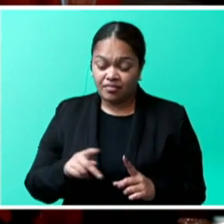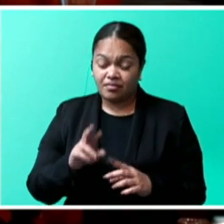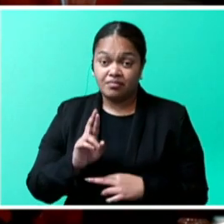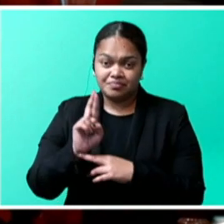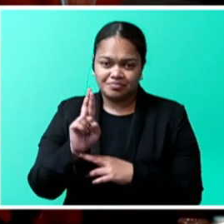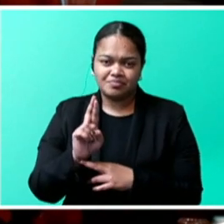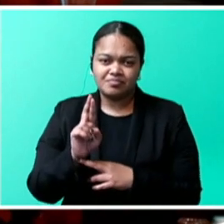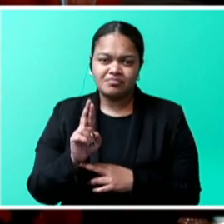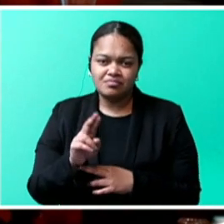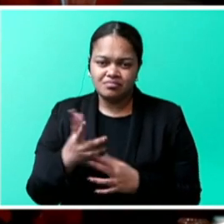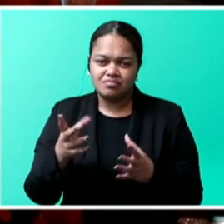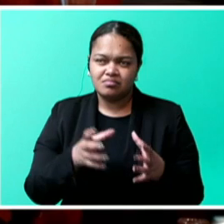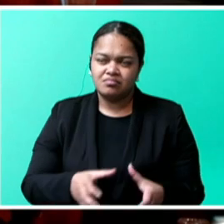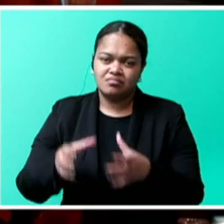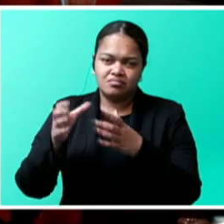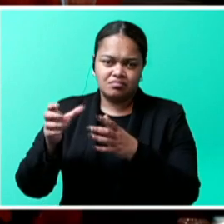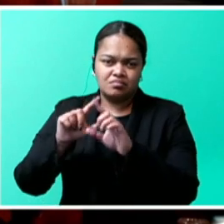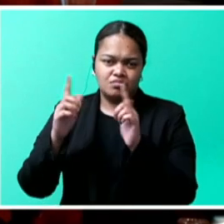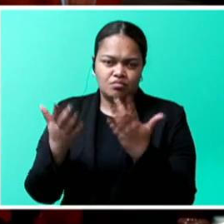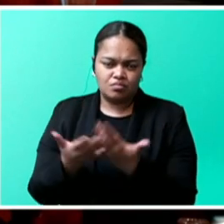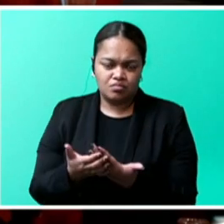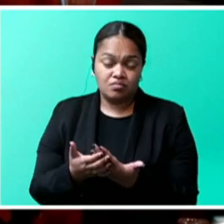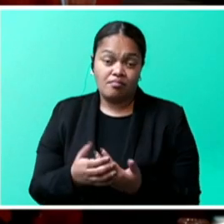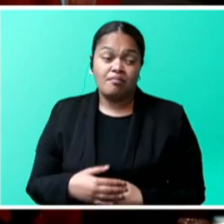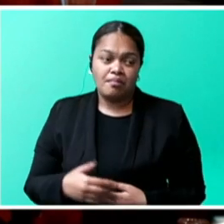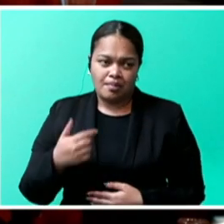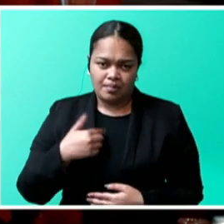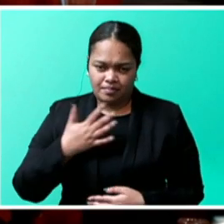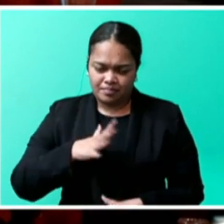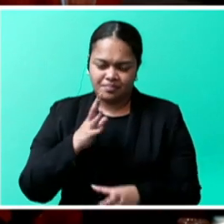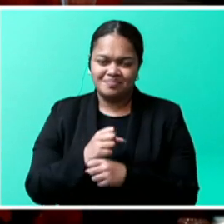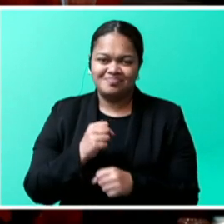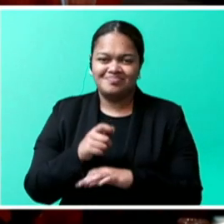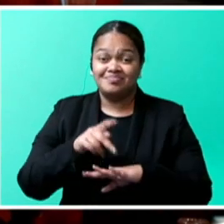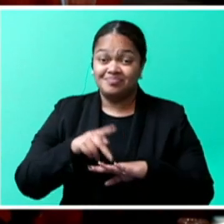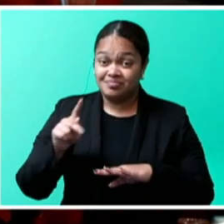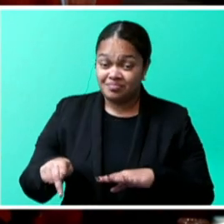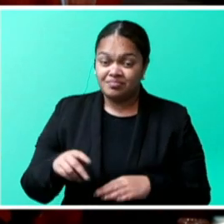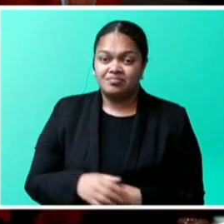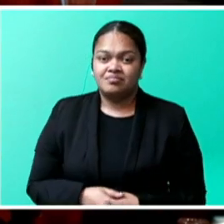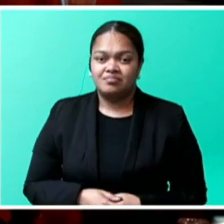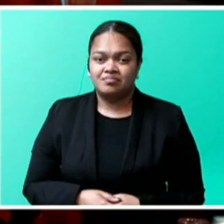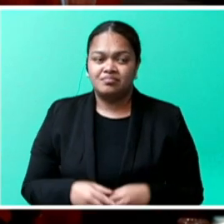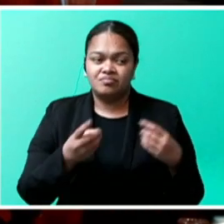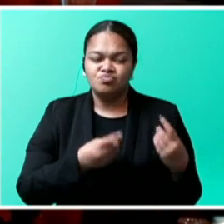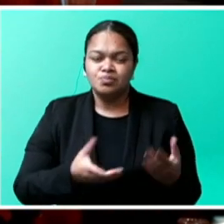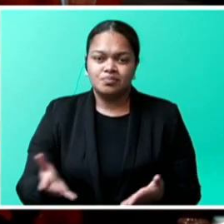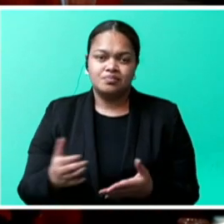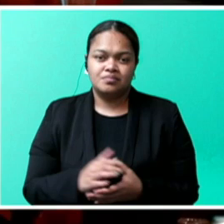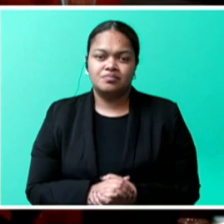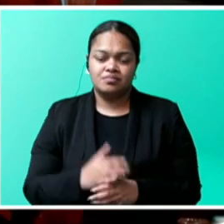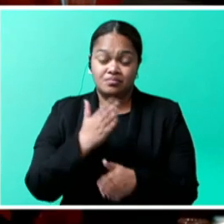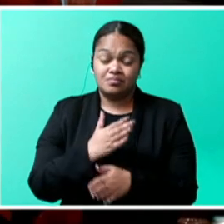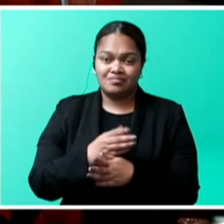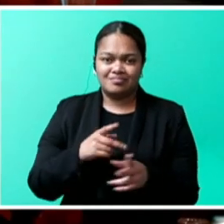to a global market. Mr. Speaker, sir, I'm pleased to update this House that SPDE delivered its strongest operational performance